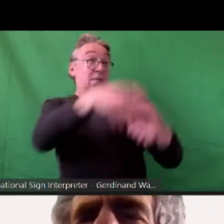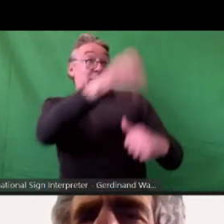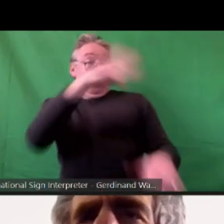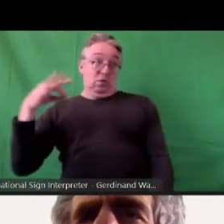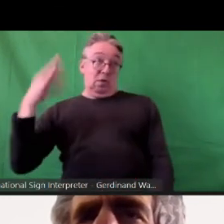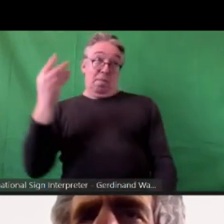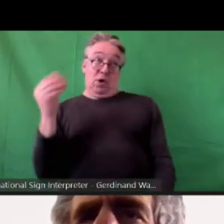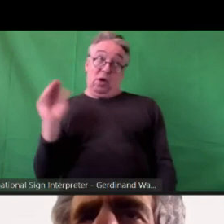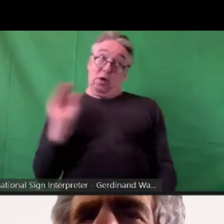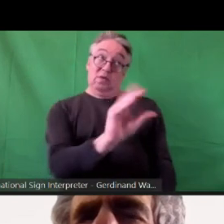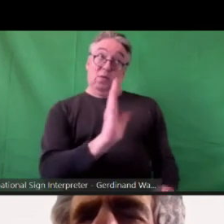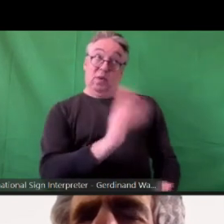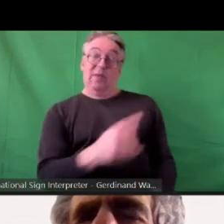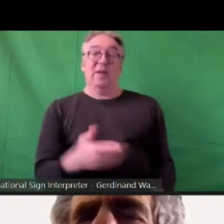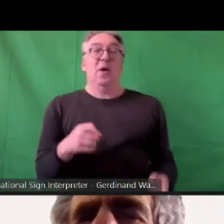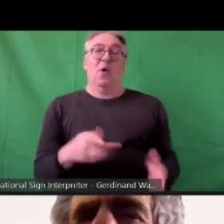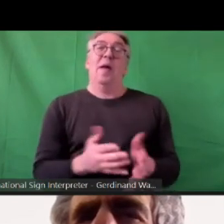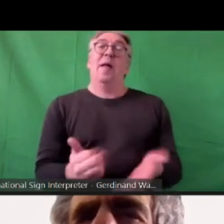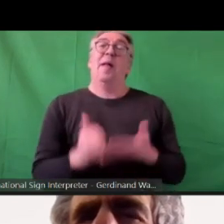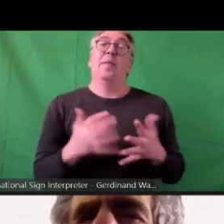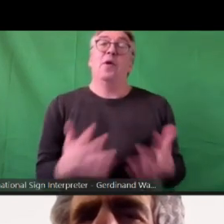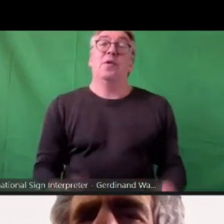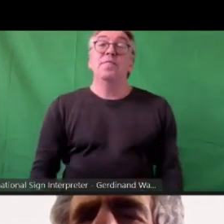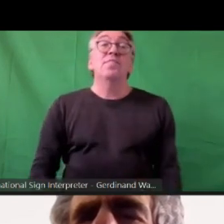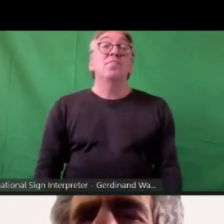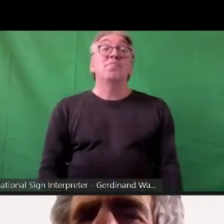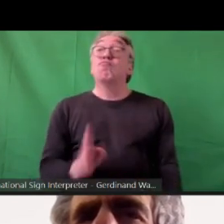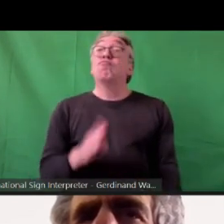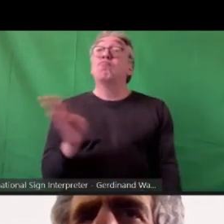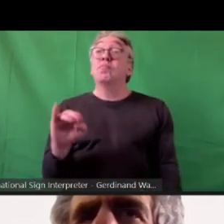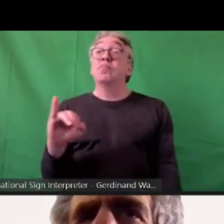Thank you, Vashkar. Julie, would you like to come in here?